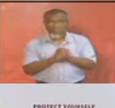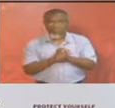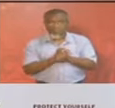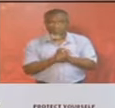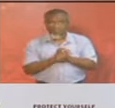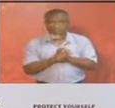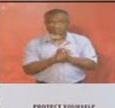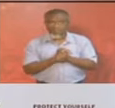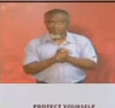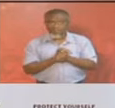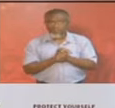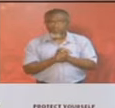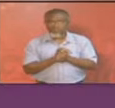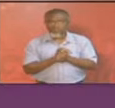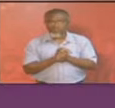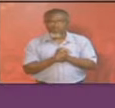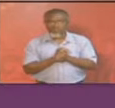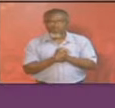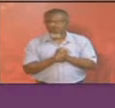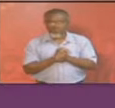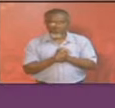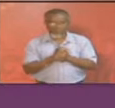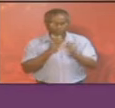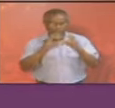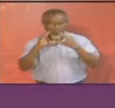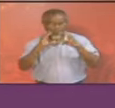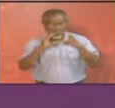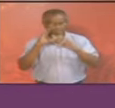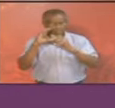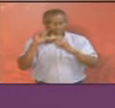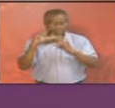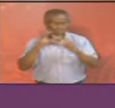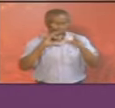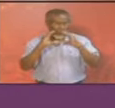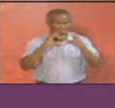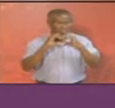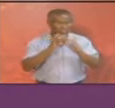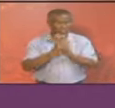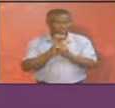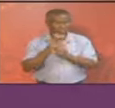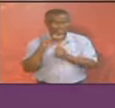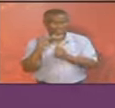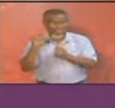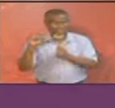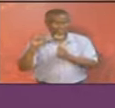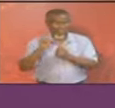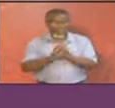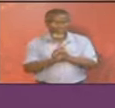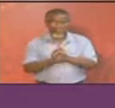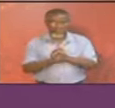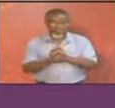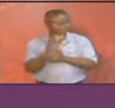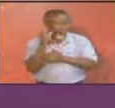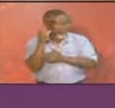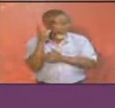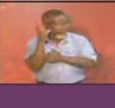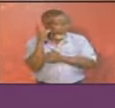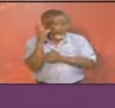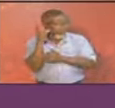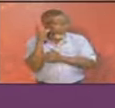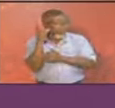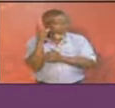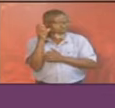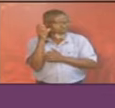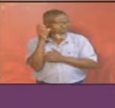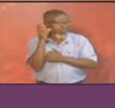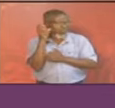Hi, morning. Natalie Singh, CL Communications. I'm listening to the measures that were put in place for Sangre